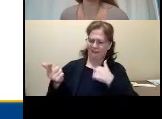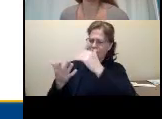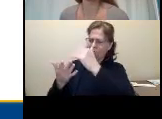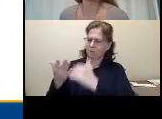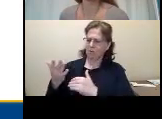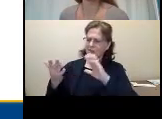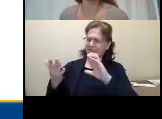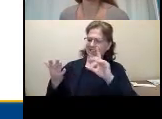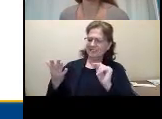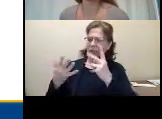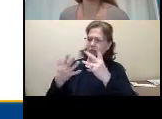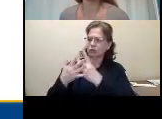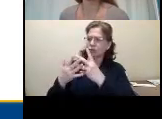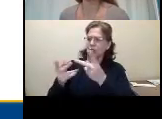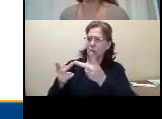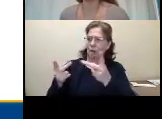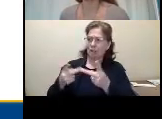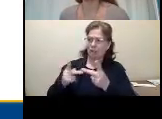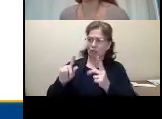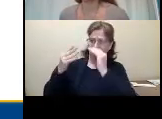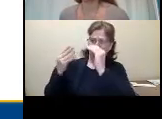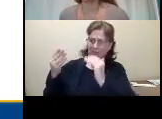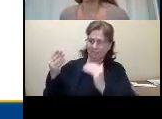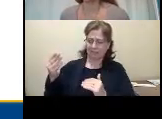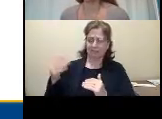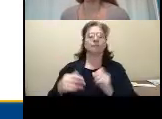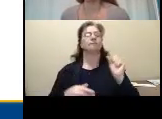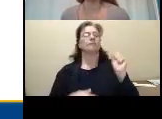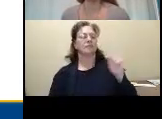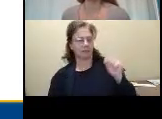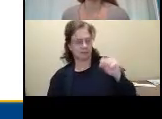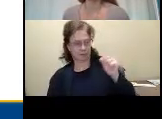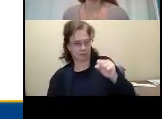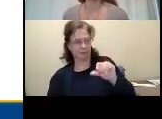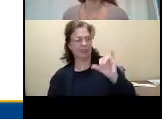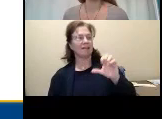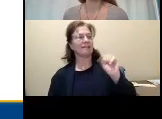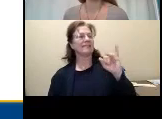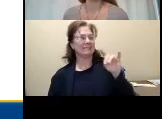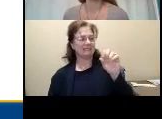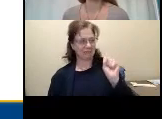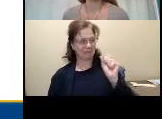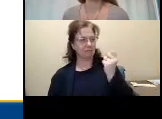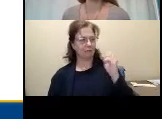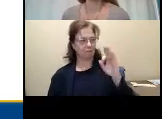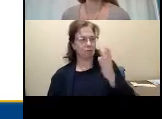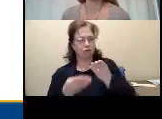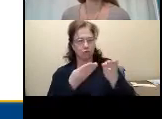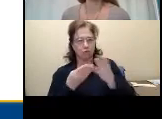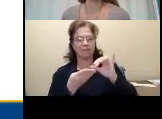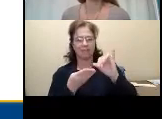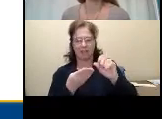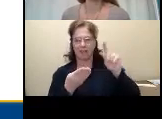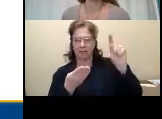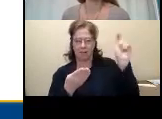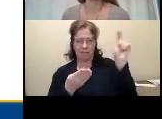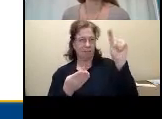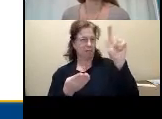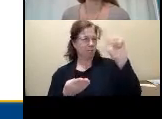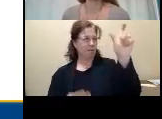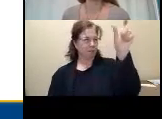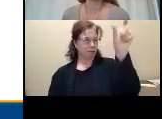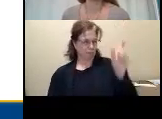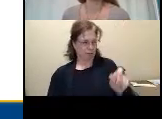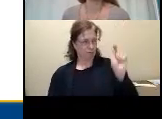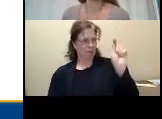CT screenings? Yes, so we have sites of service as one of the 5 tabs on the left, and it shows locations of all of